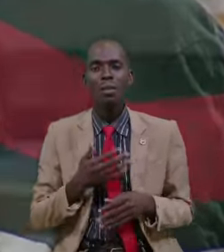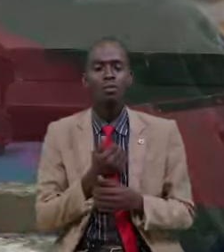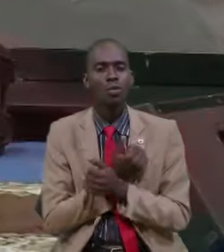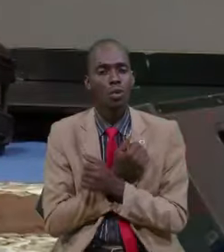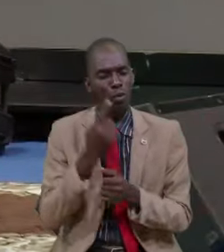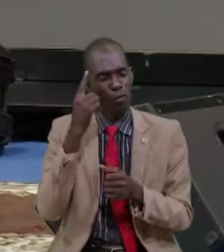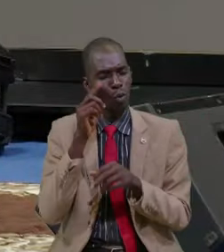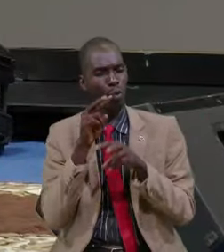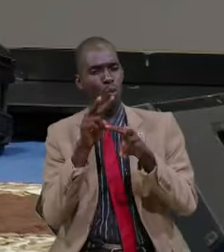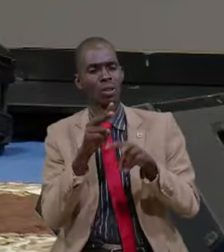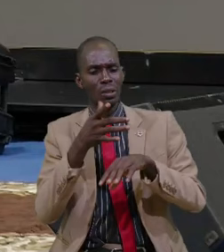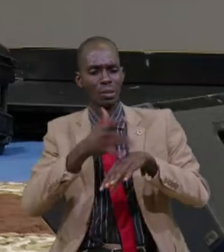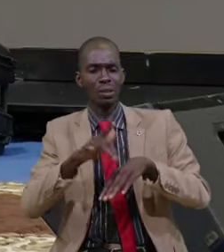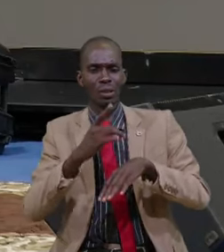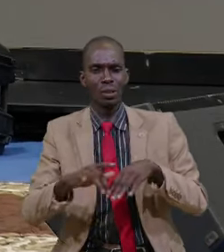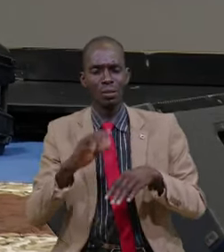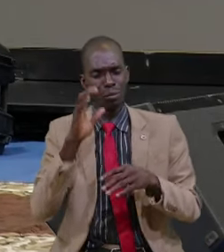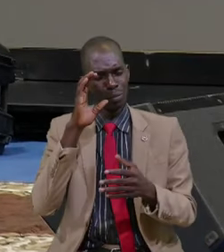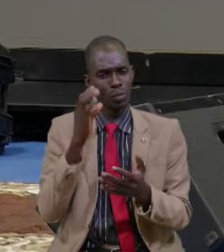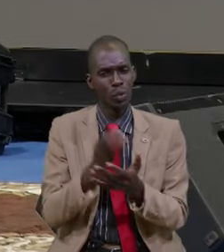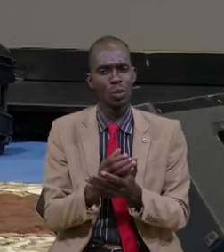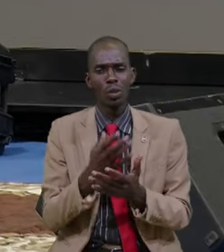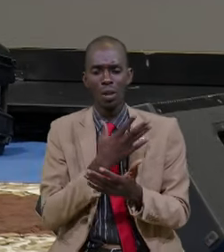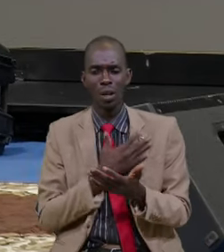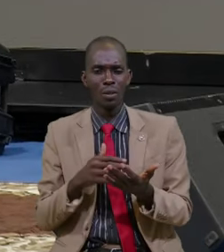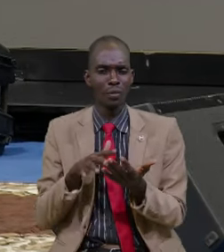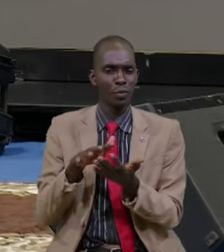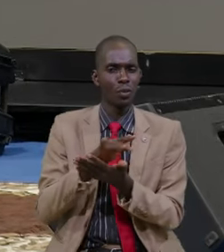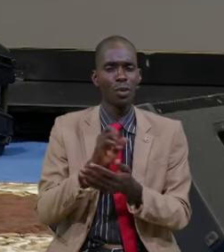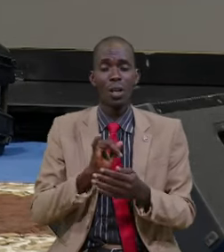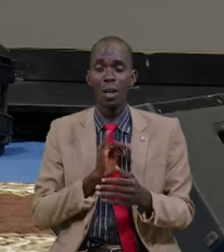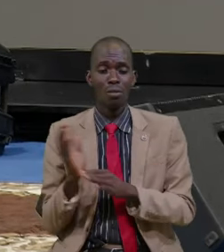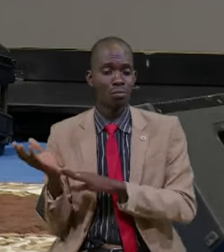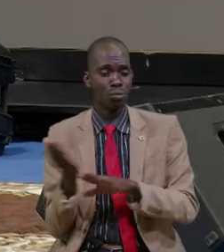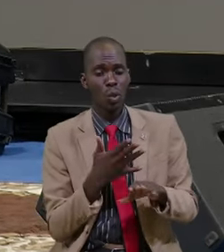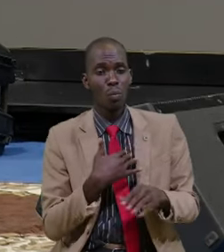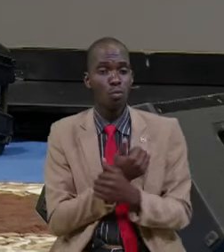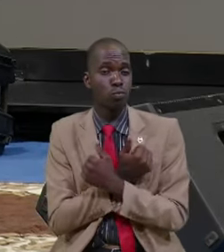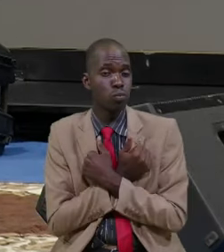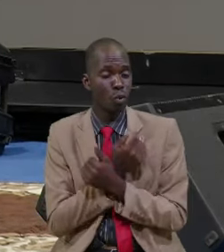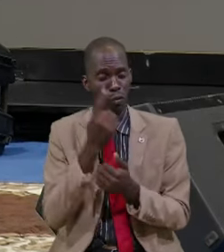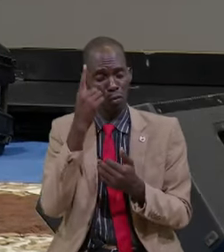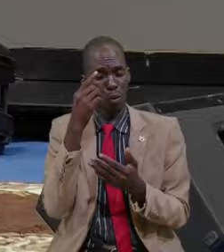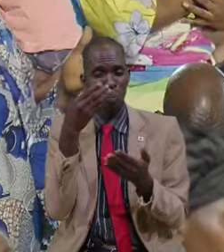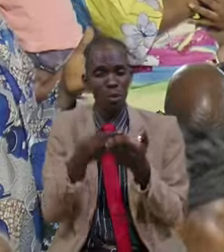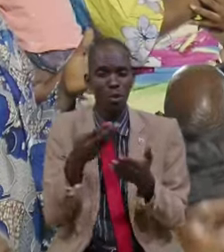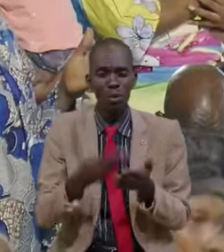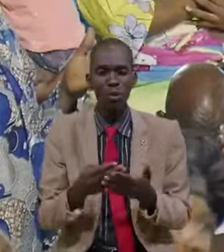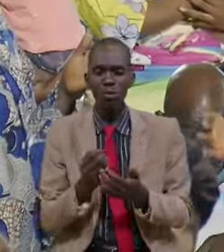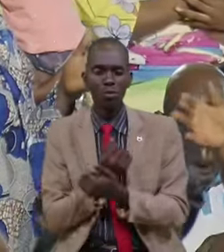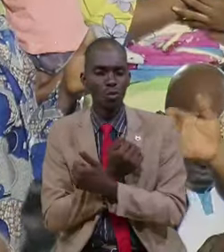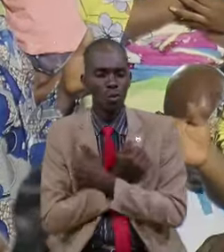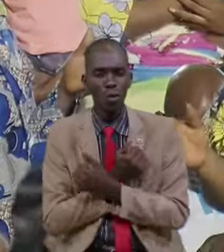I abandon my love of money, the root of all evil. And I come to you